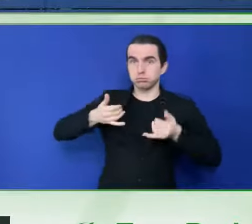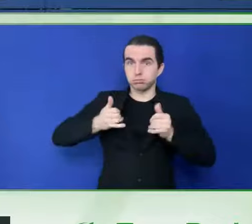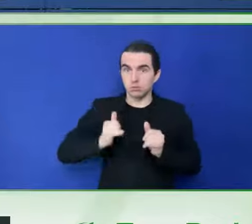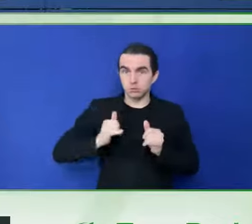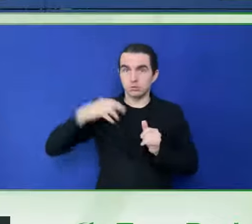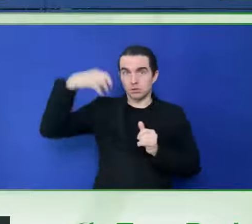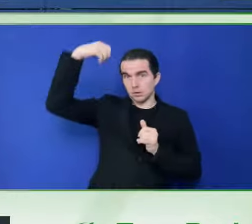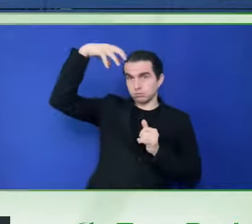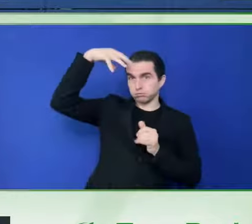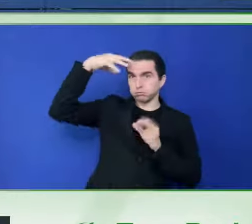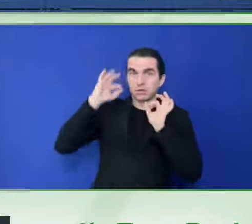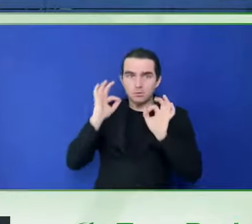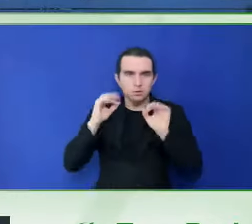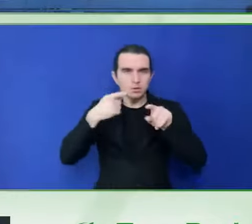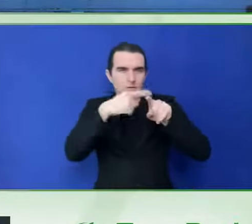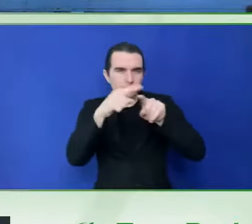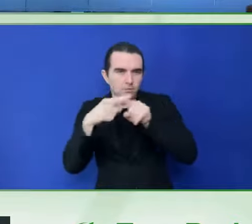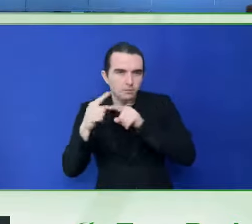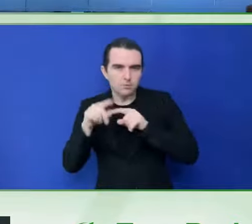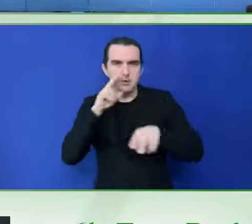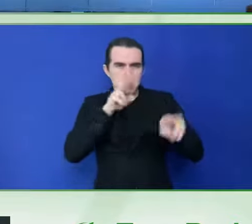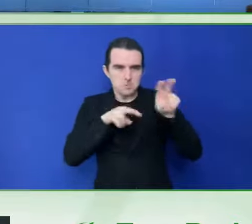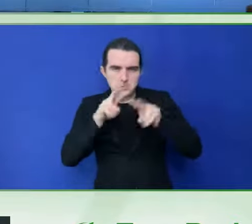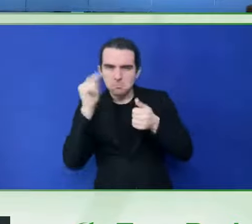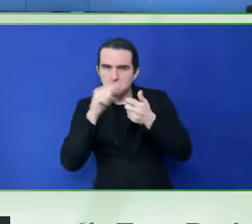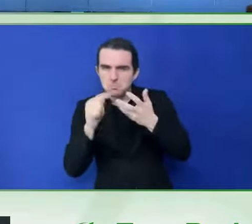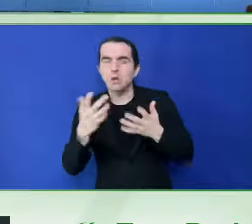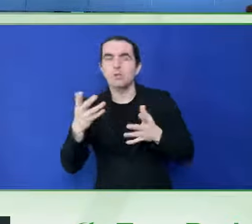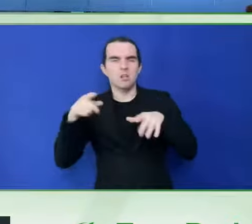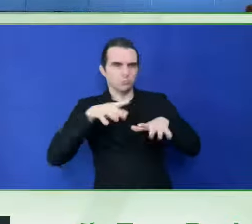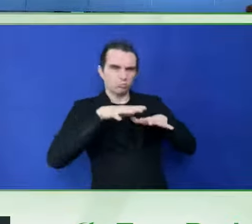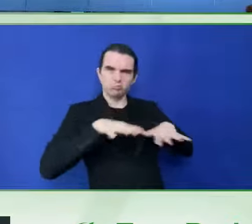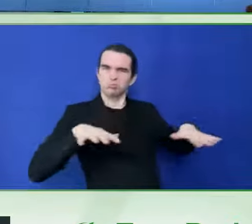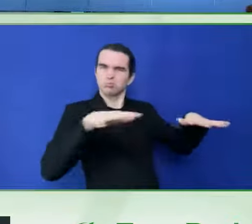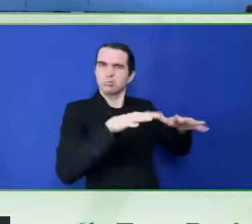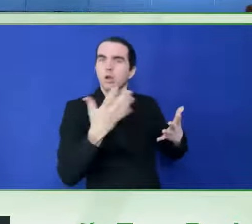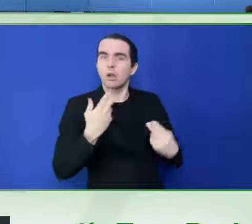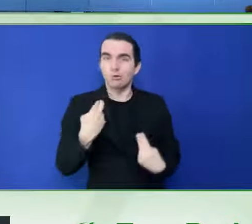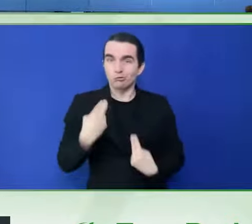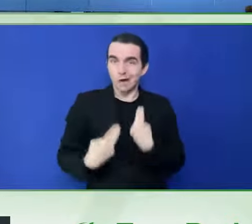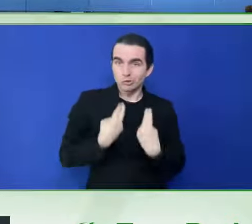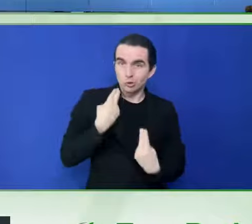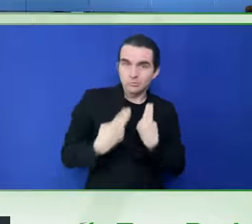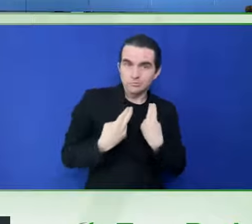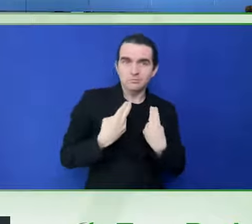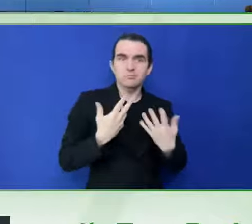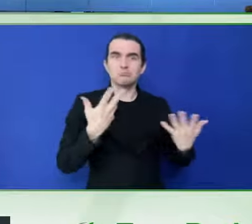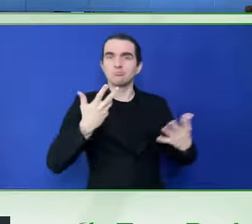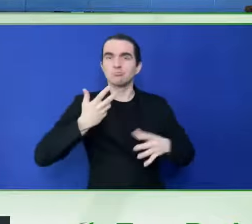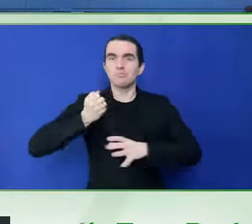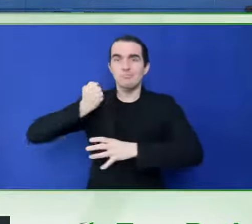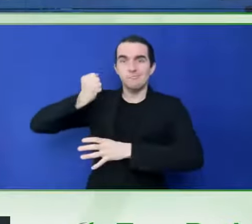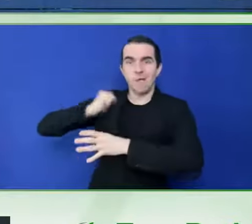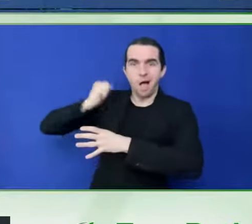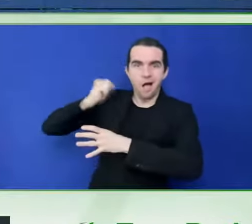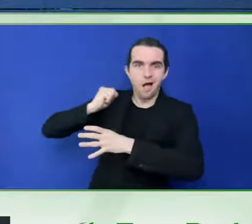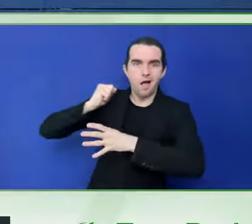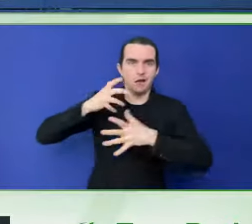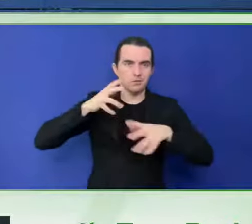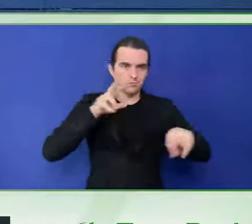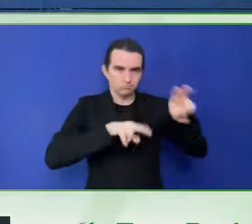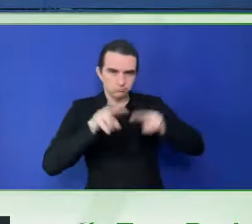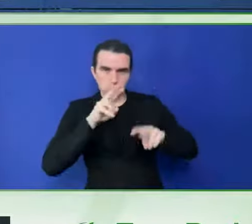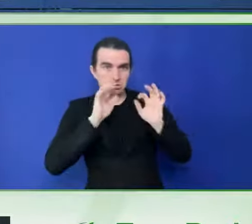So we are a little out of time. You have maybe 1 more minute? Okay. Well, all I wanted to do was just to tell you